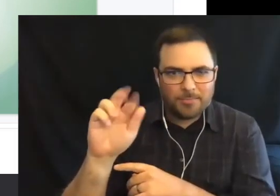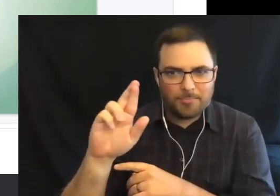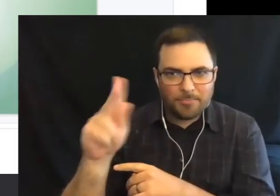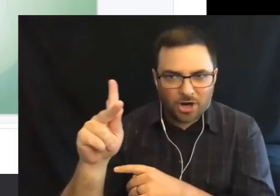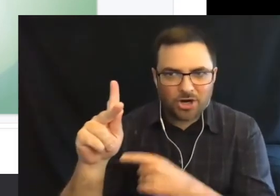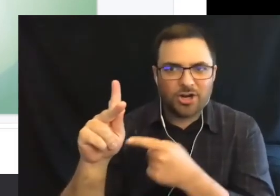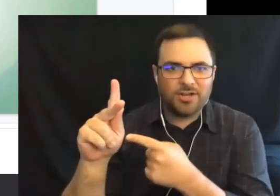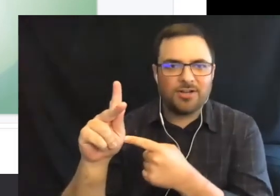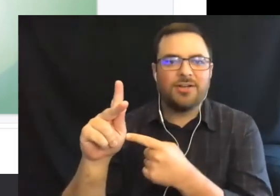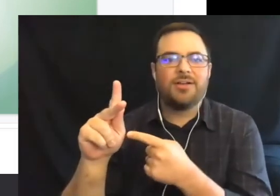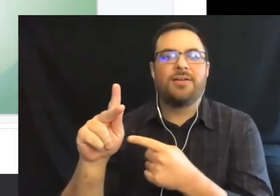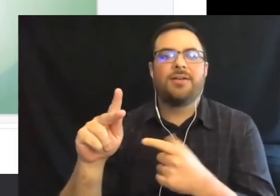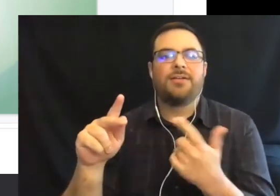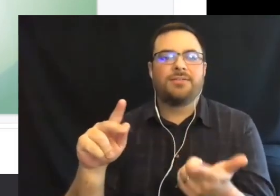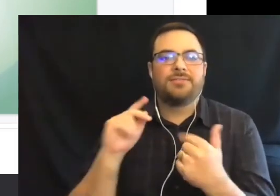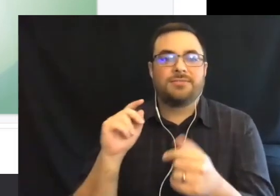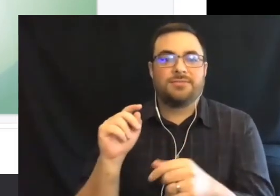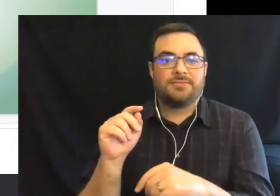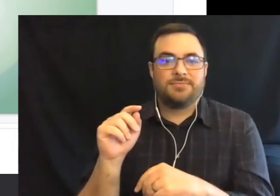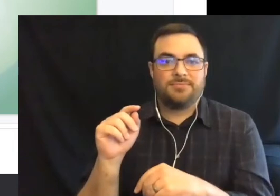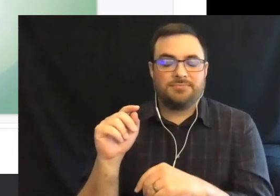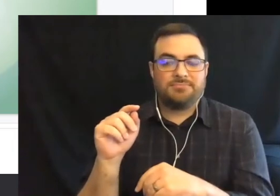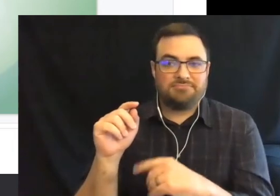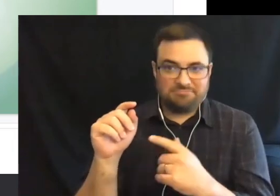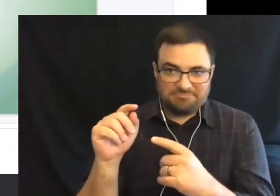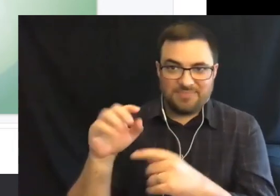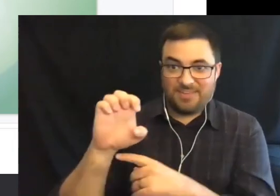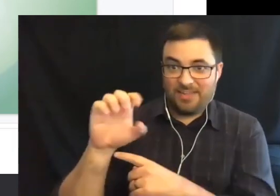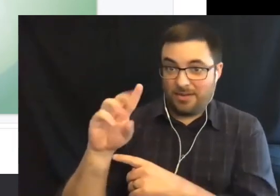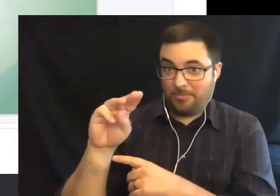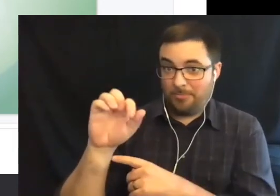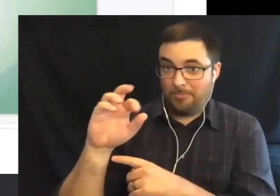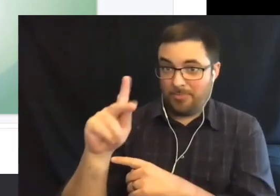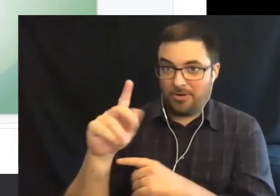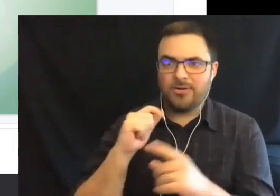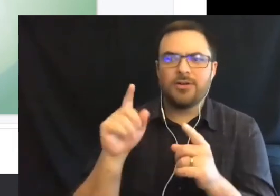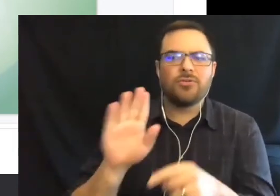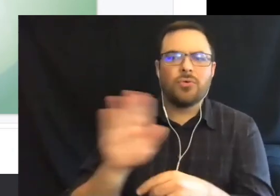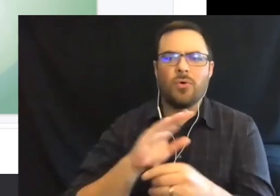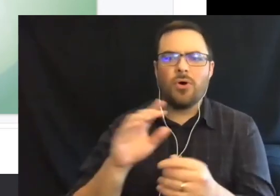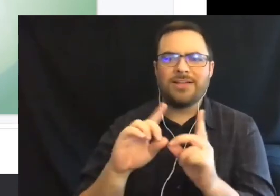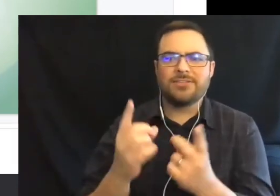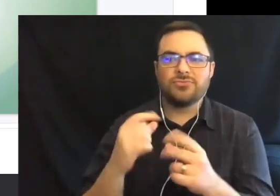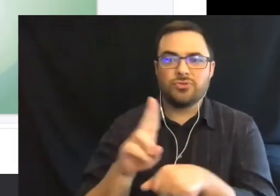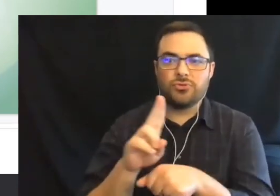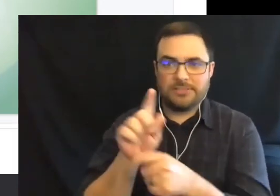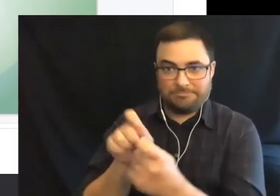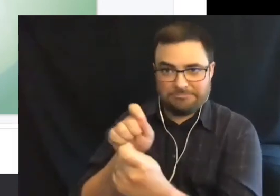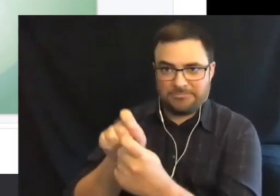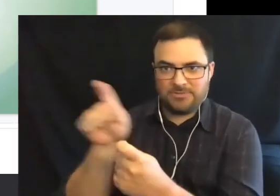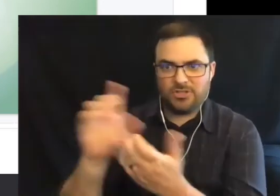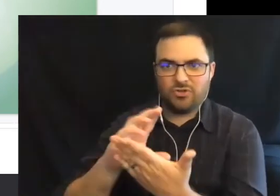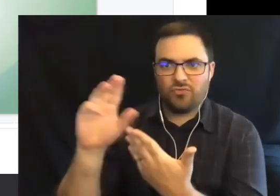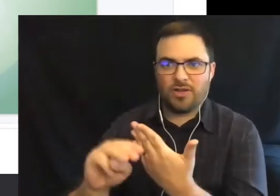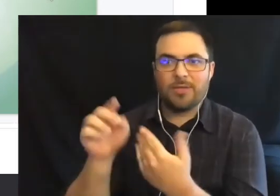code, but what we wanted you guys to take home from this is if your district is using a particular curriculum, is to see if